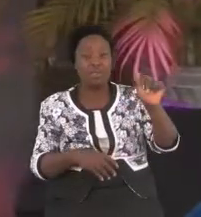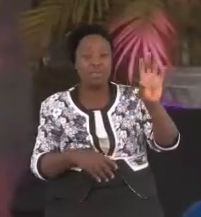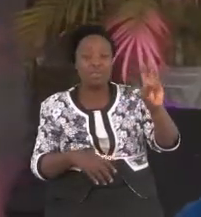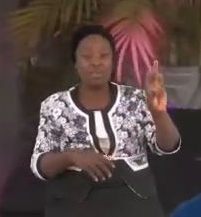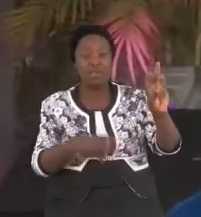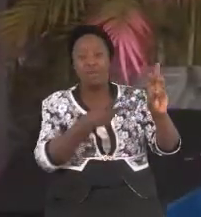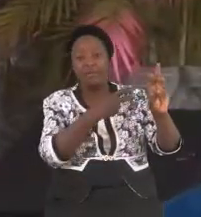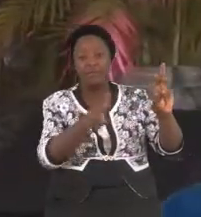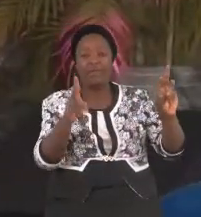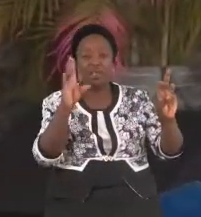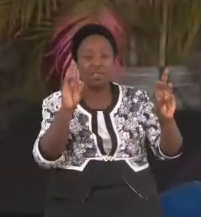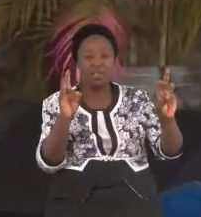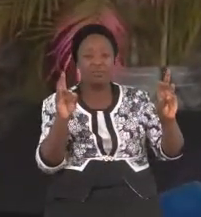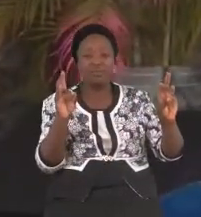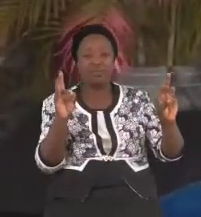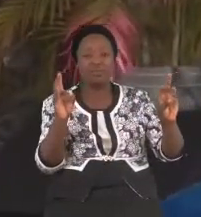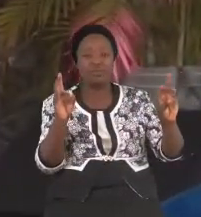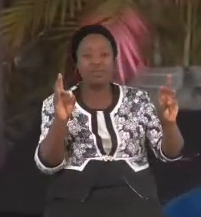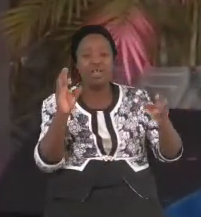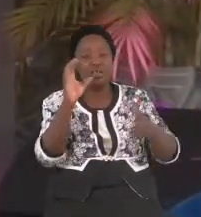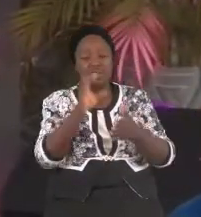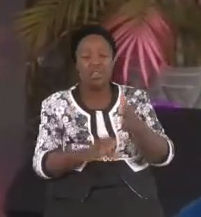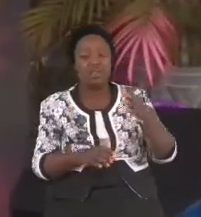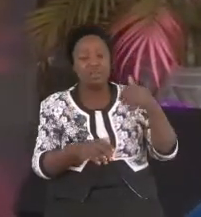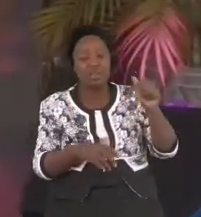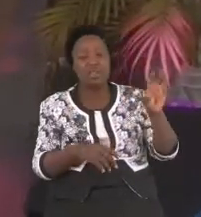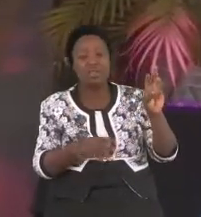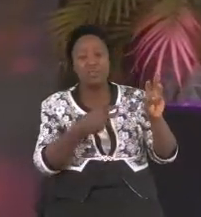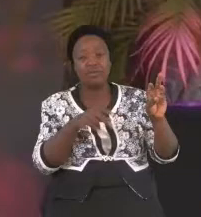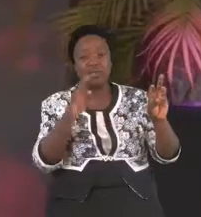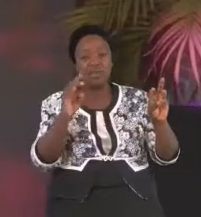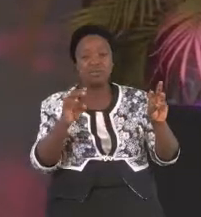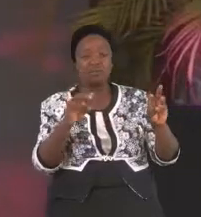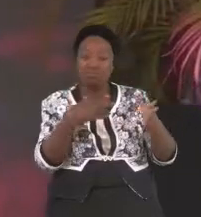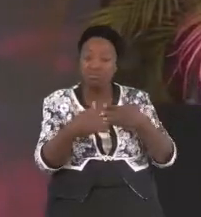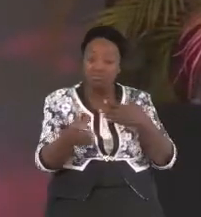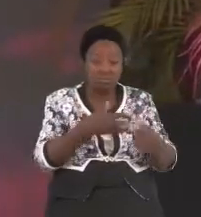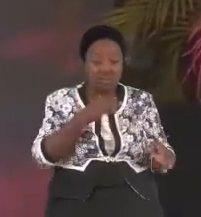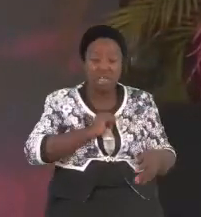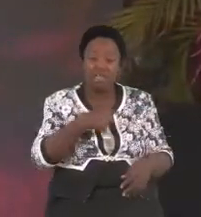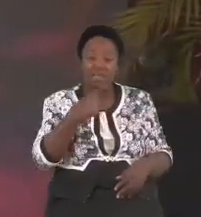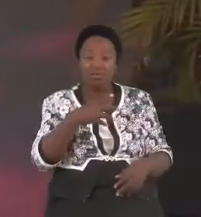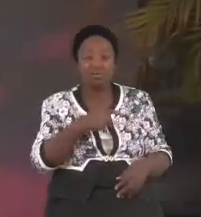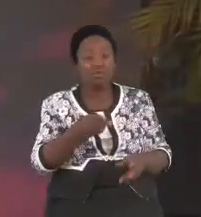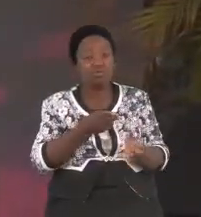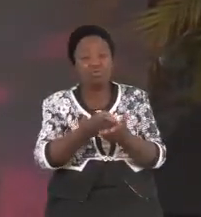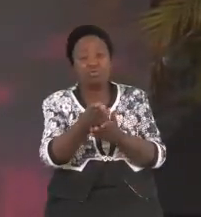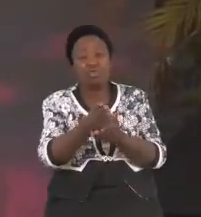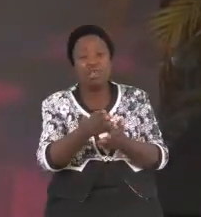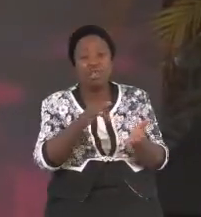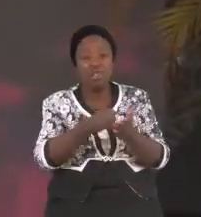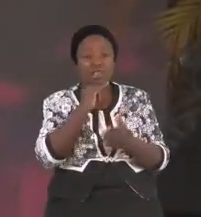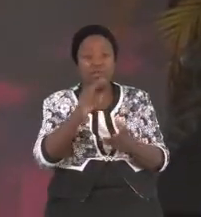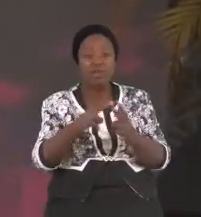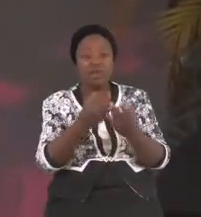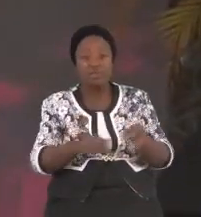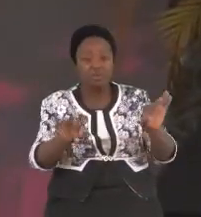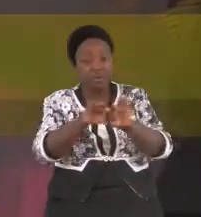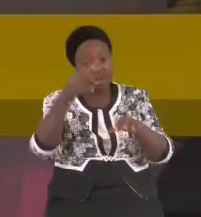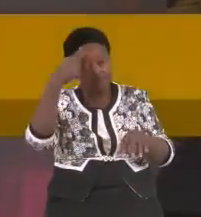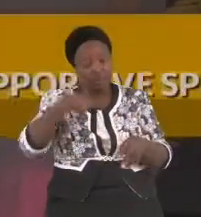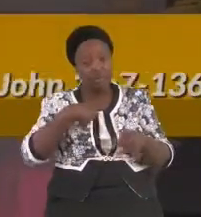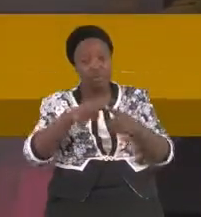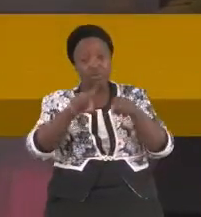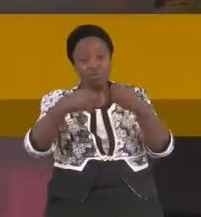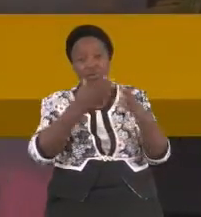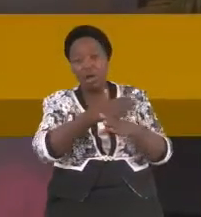verse 7. In chapter 16, verse 7, nevertheless, I tell you the truth. It is expedient for you that I go away. For